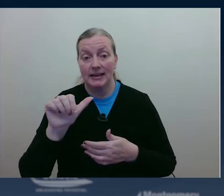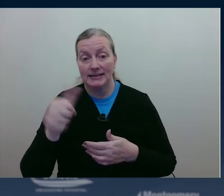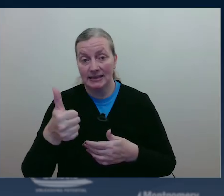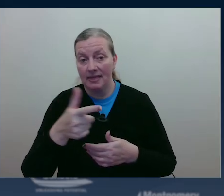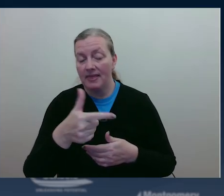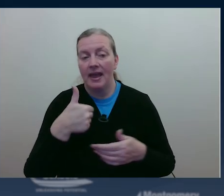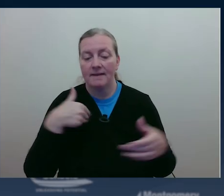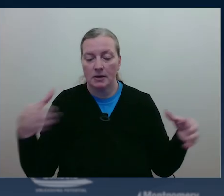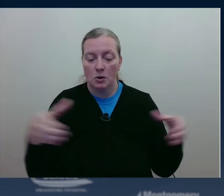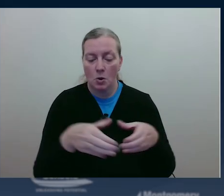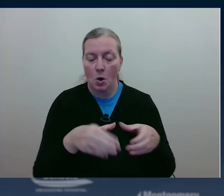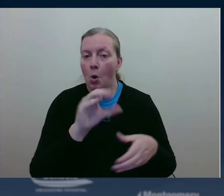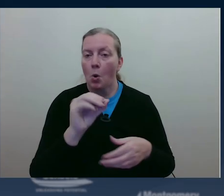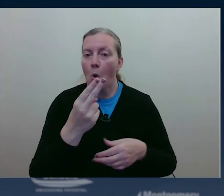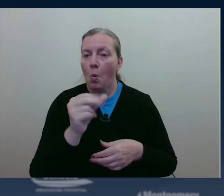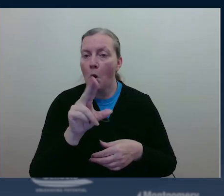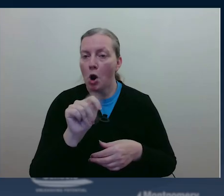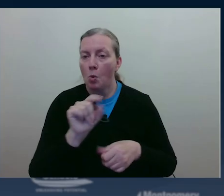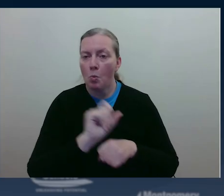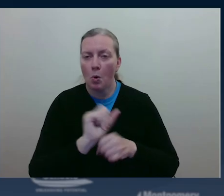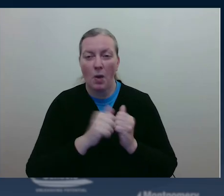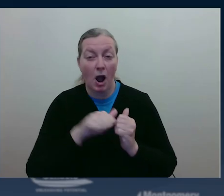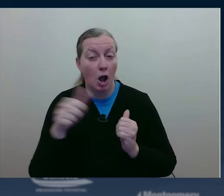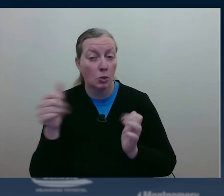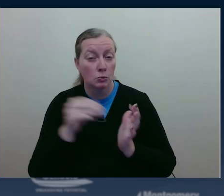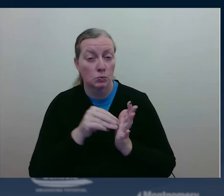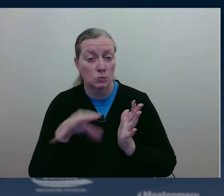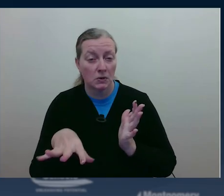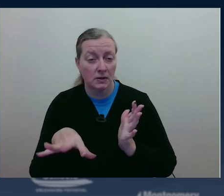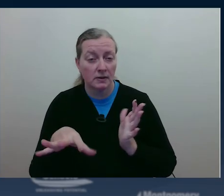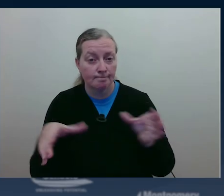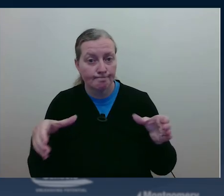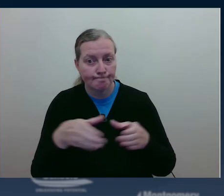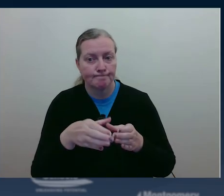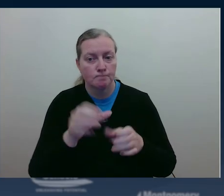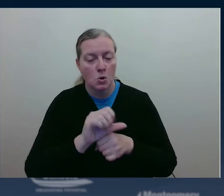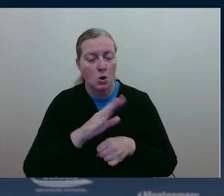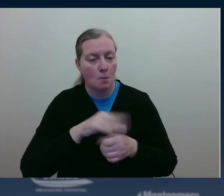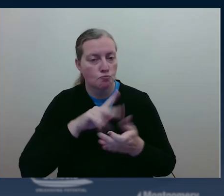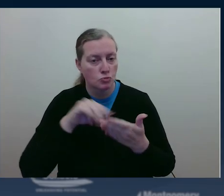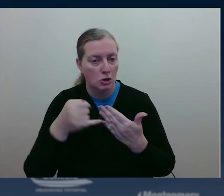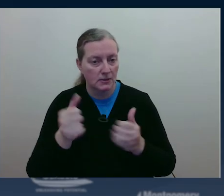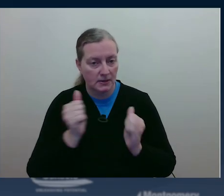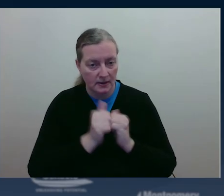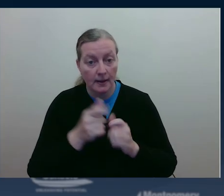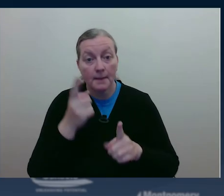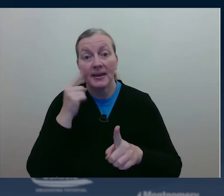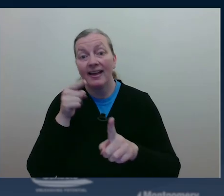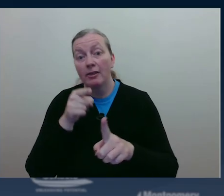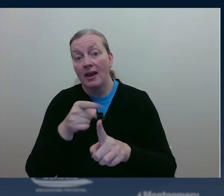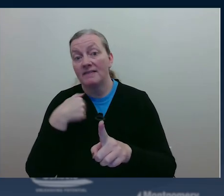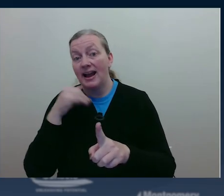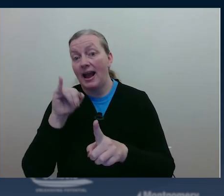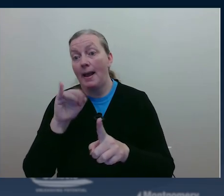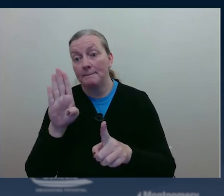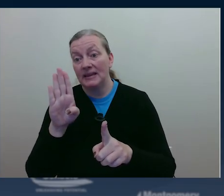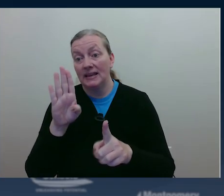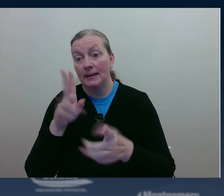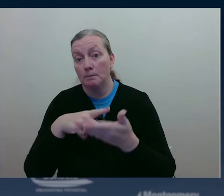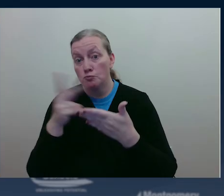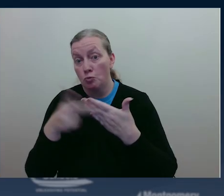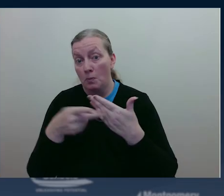12, because there is an IB program at this specific school, the students' higher level